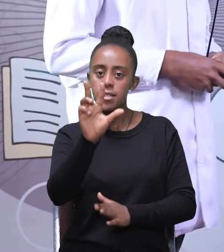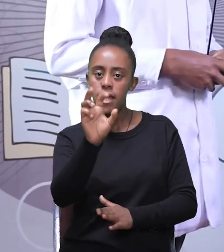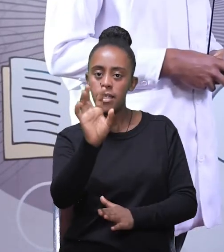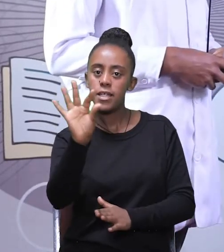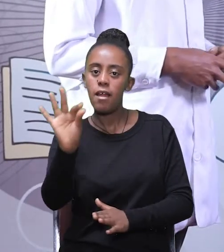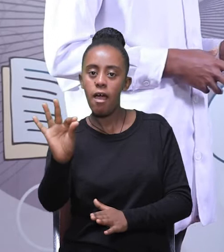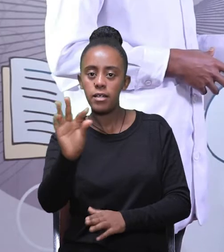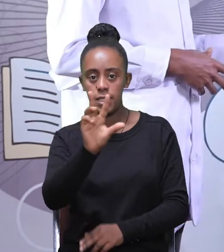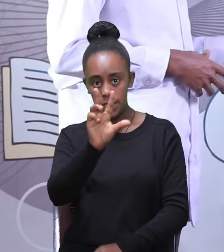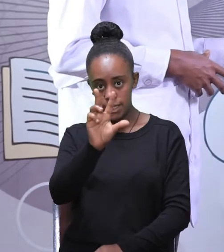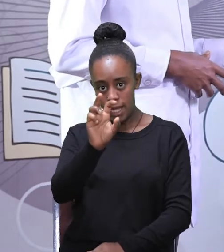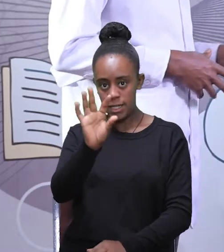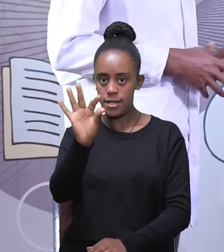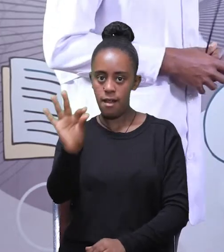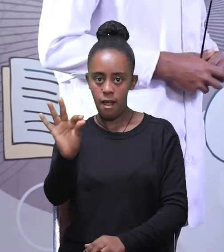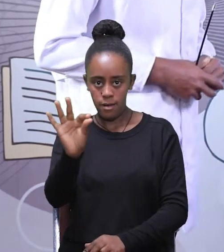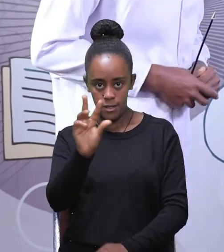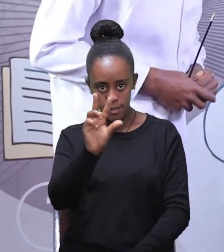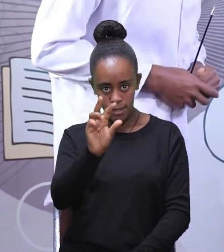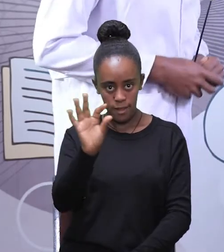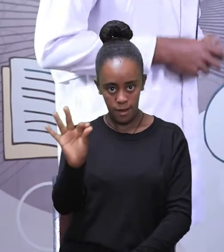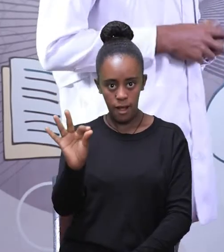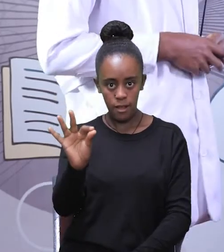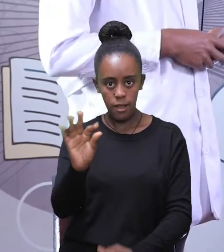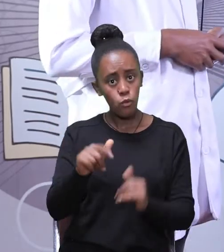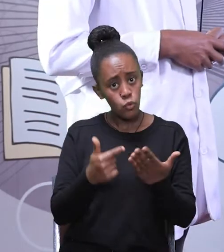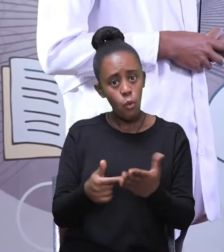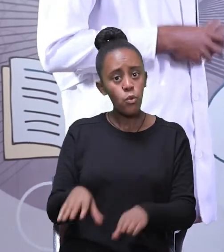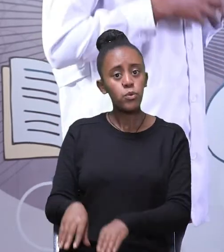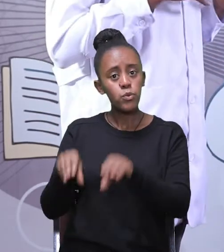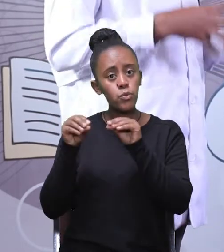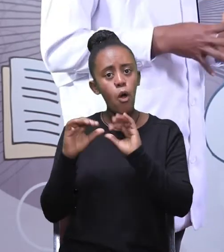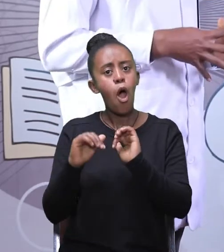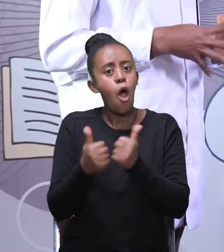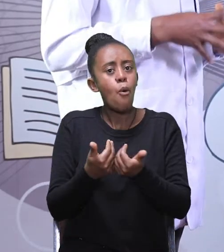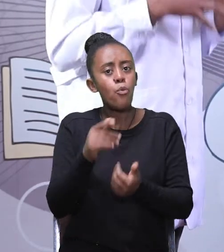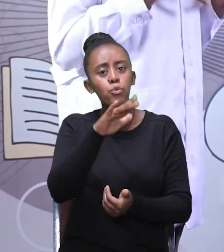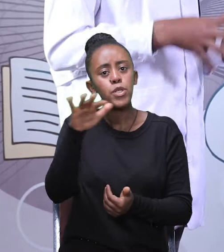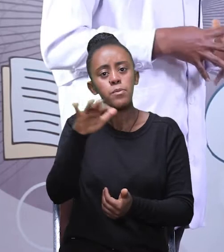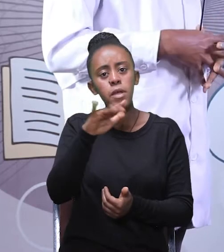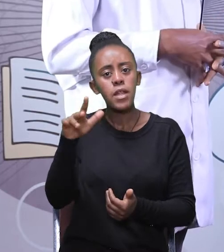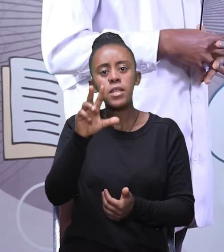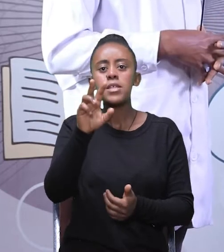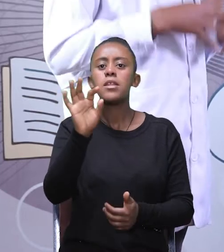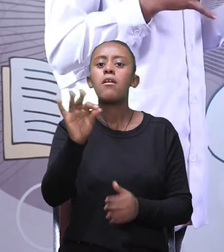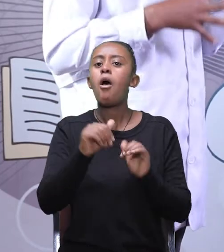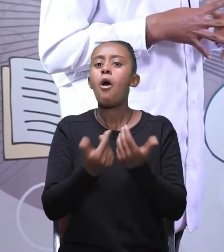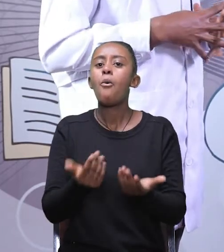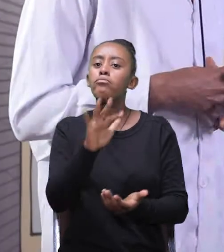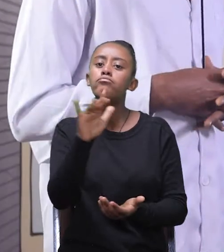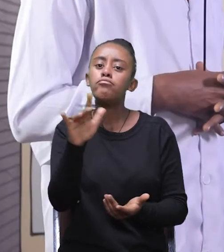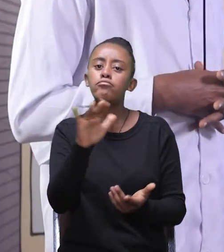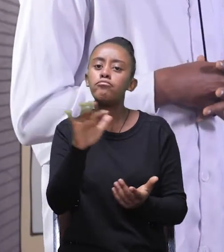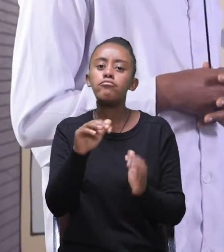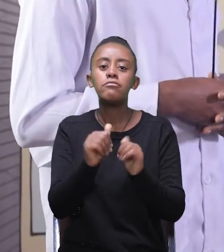39. Yes, the name of this number is 39. So, student, how do you spell it, the word 39? How do you spell